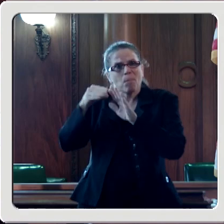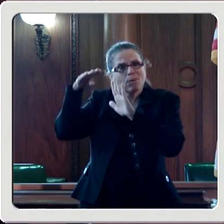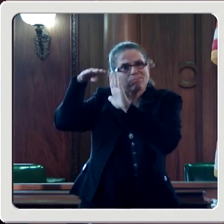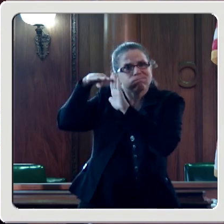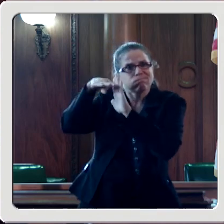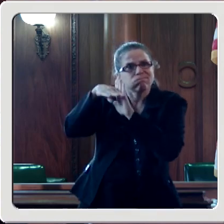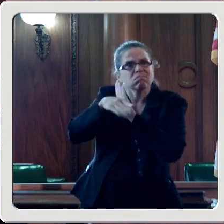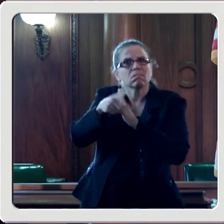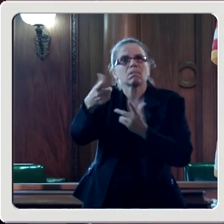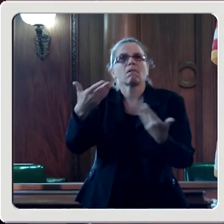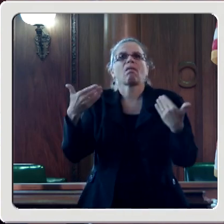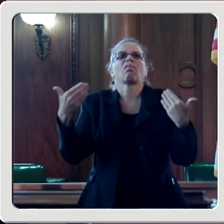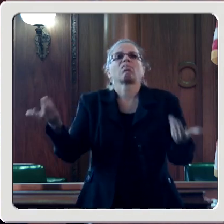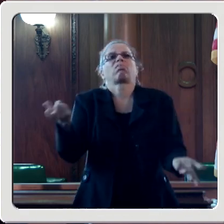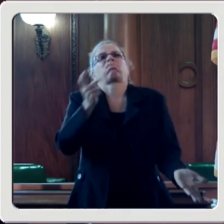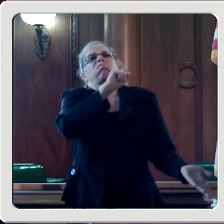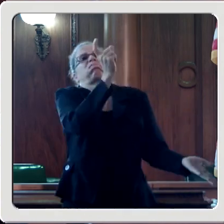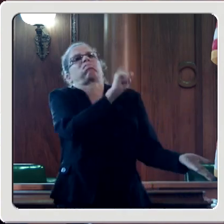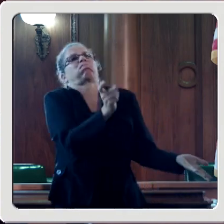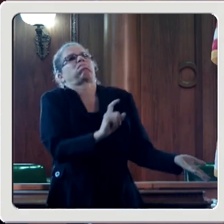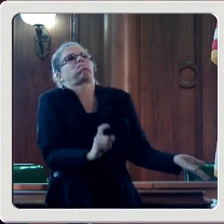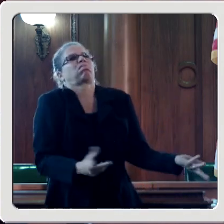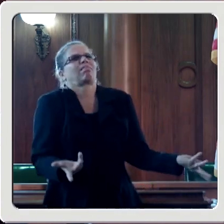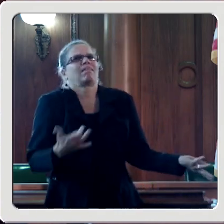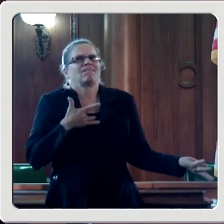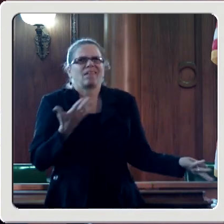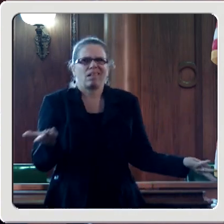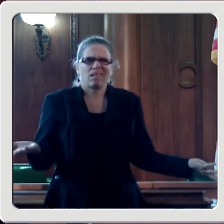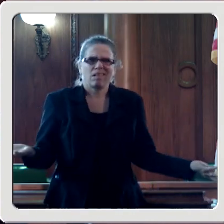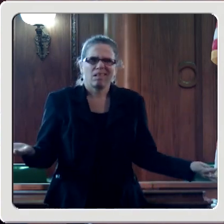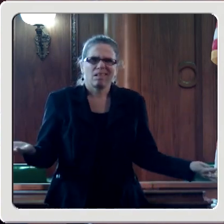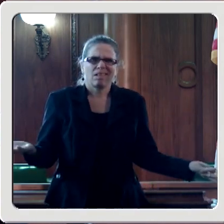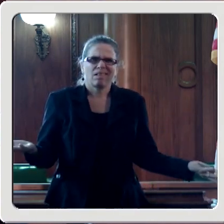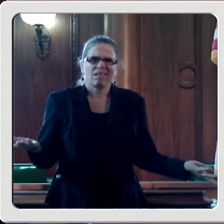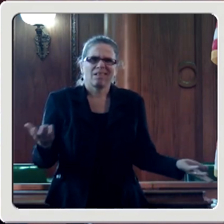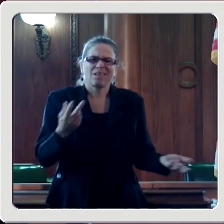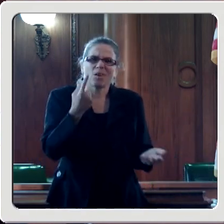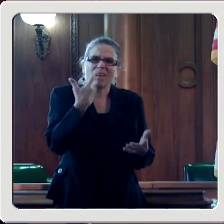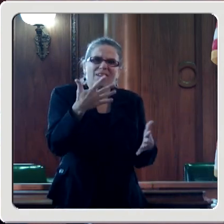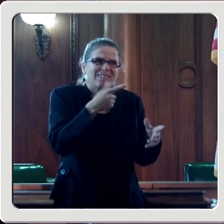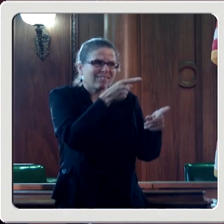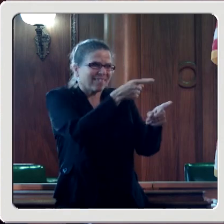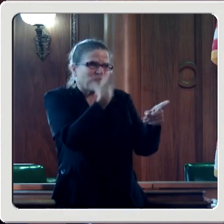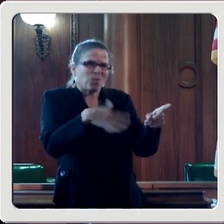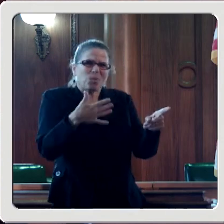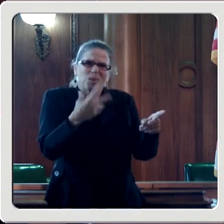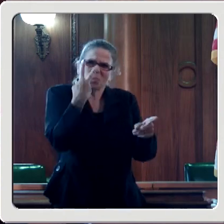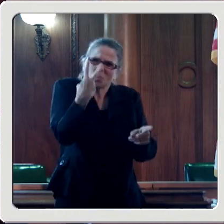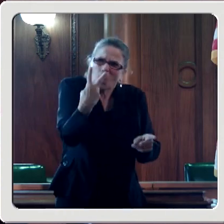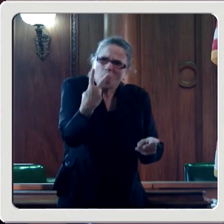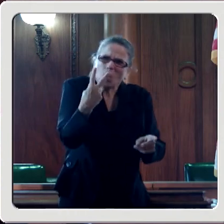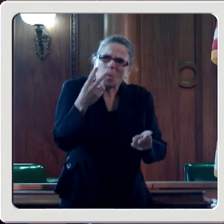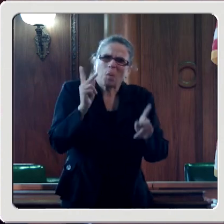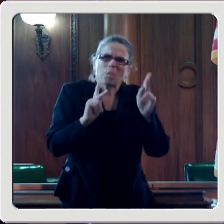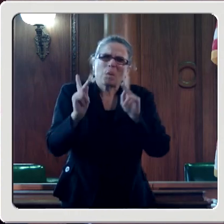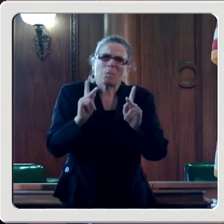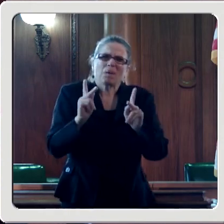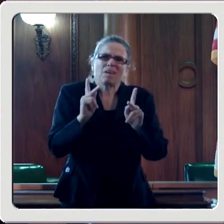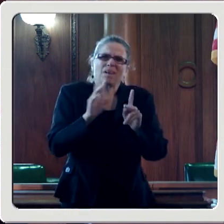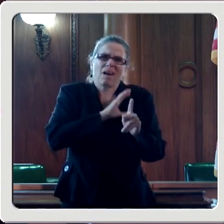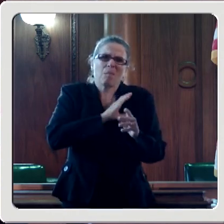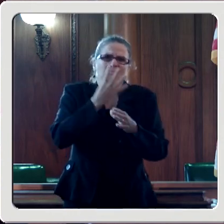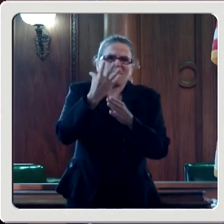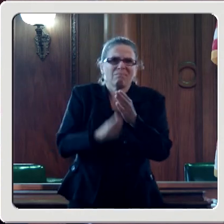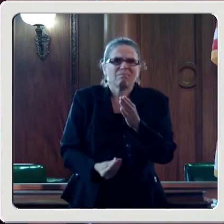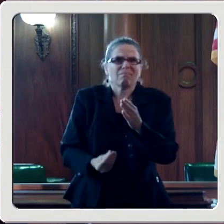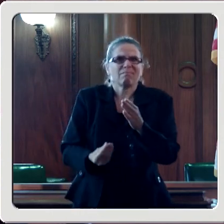happen, these are two individuals who made the ultimate sacrifice. Their family members are very distraught, but you